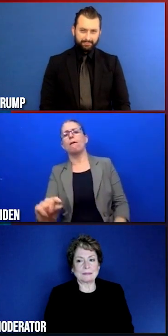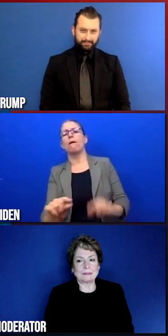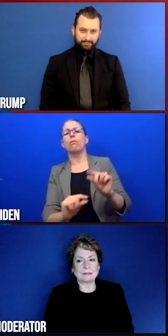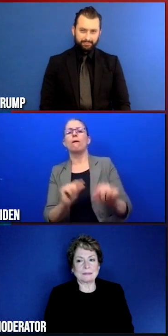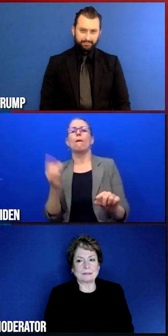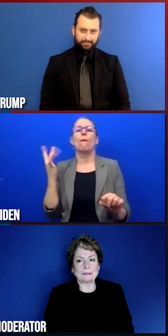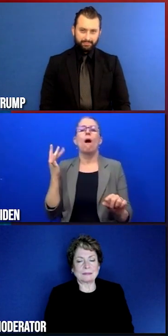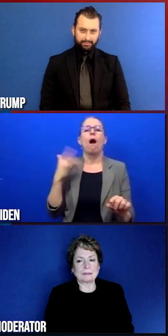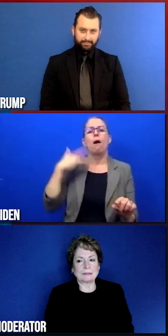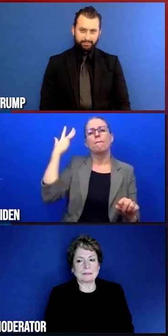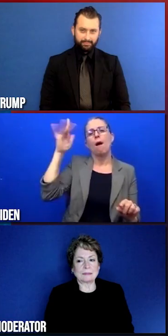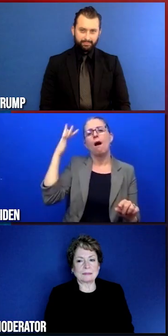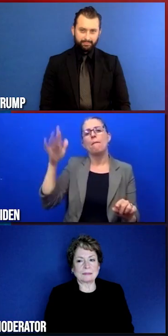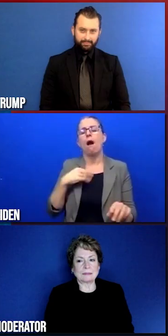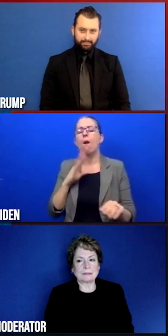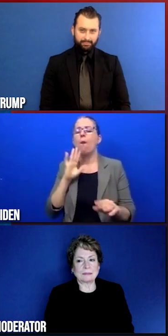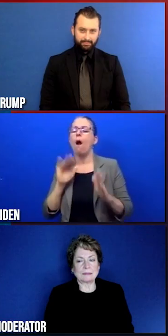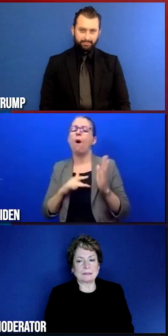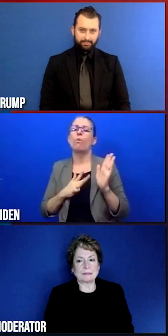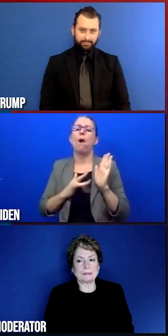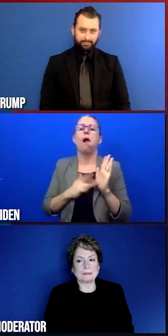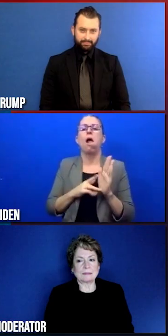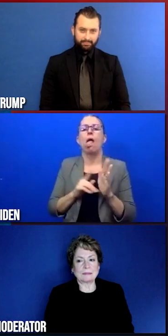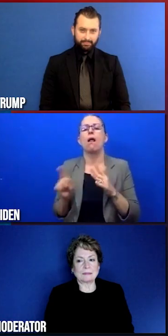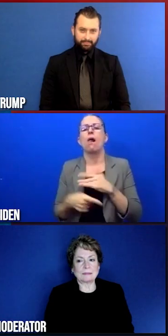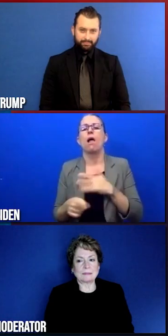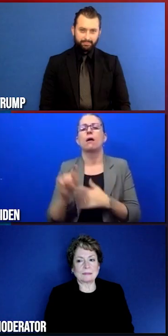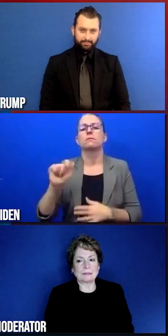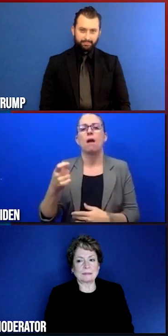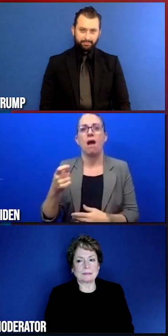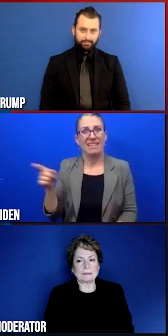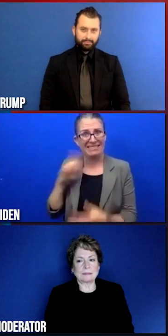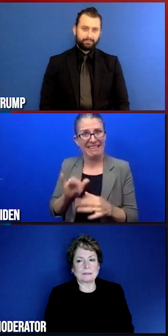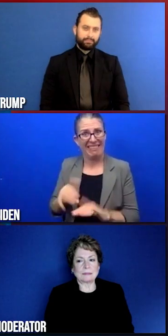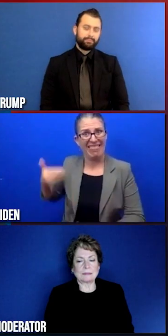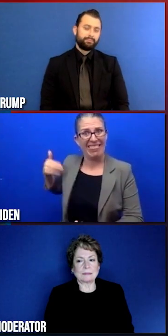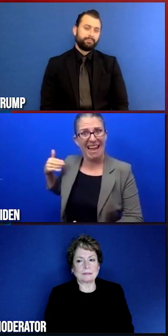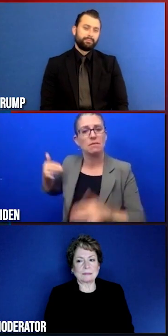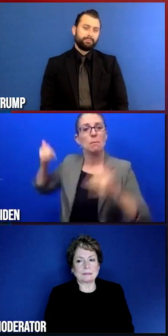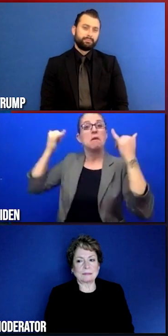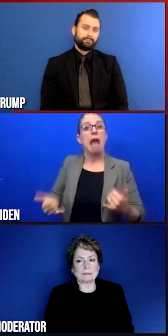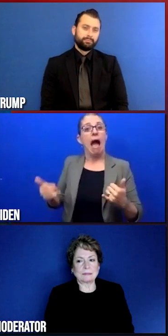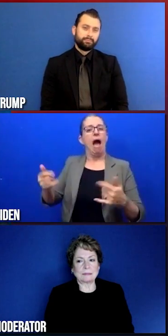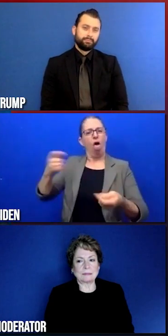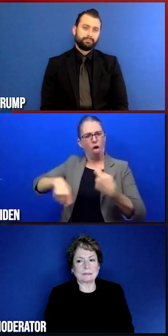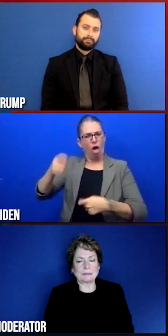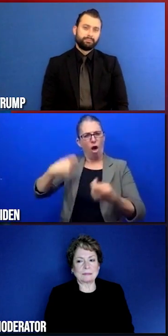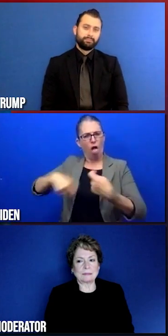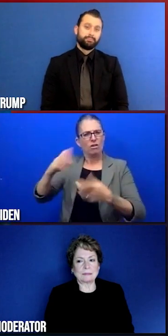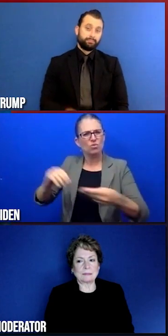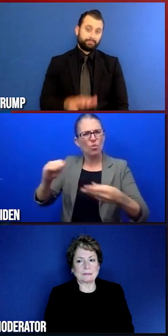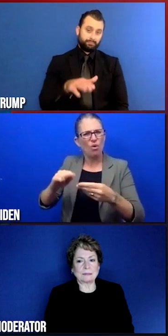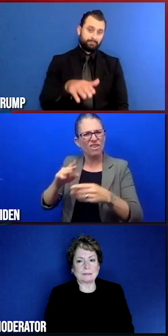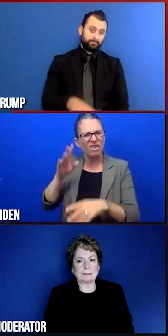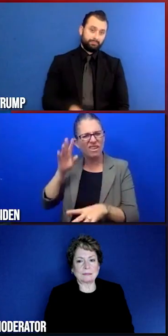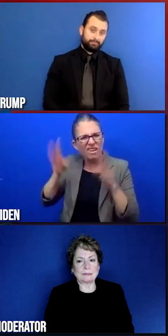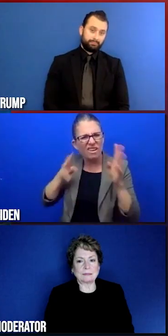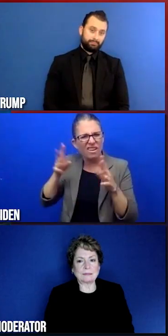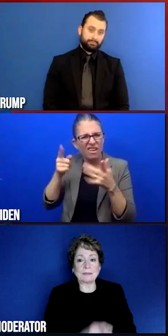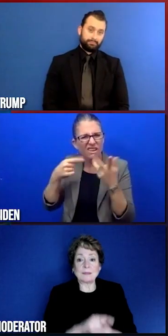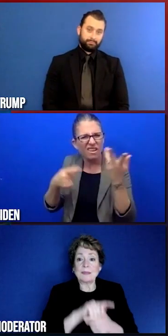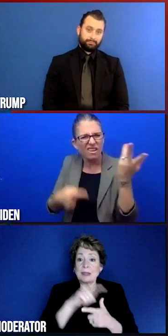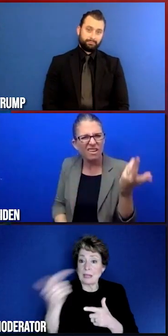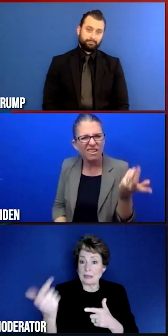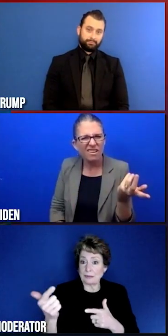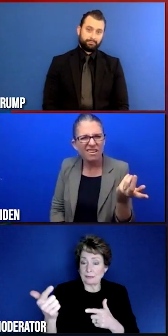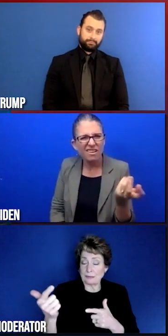game the system. Come on. Come on, folks. Very quickly, President Trump, and then I want to get to two questions to both of you on this. I was